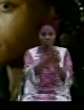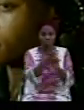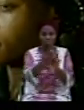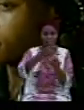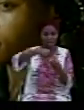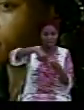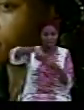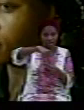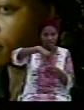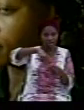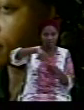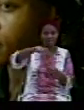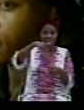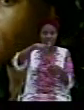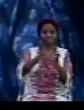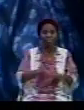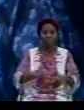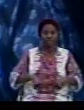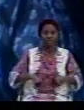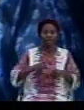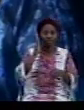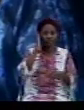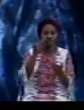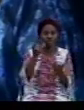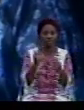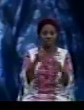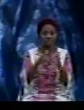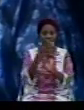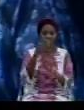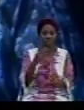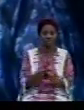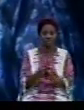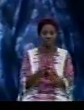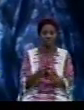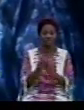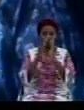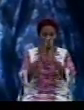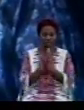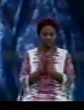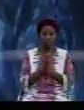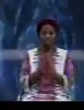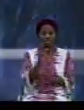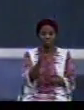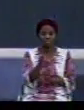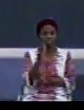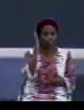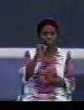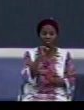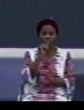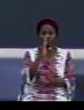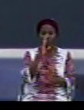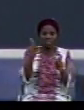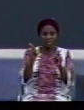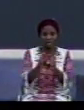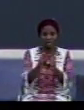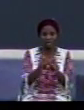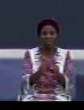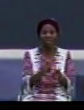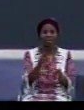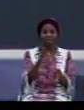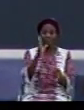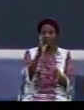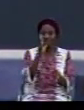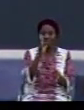will come in Jesus' name. You're not being like a father telling the child, like a